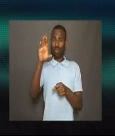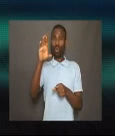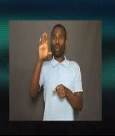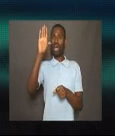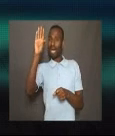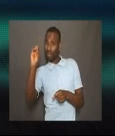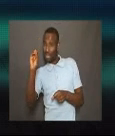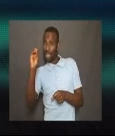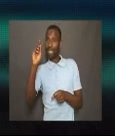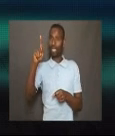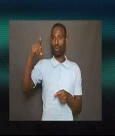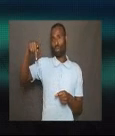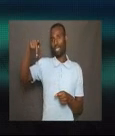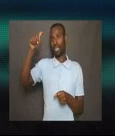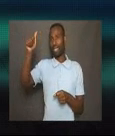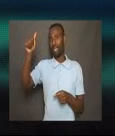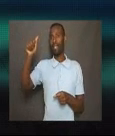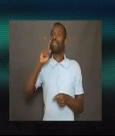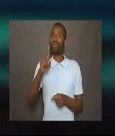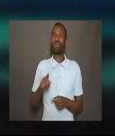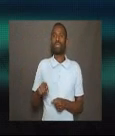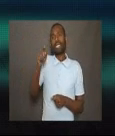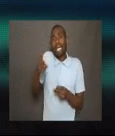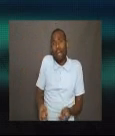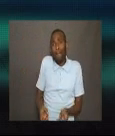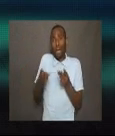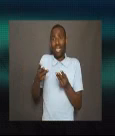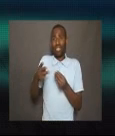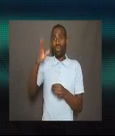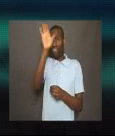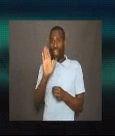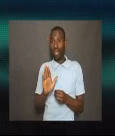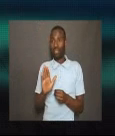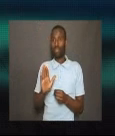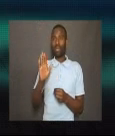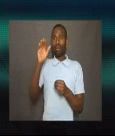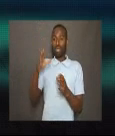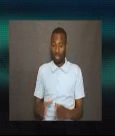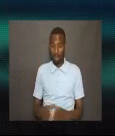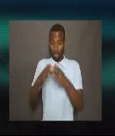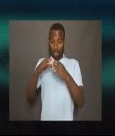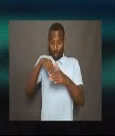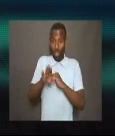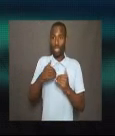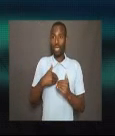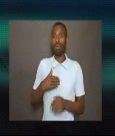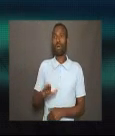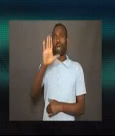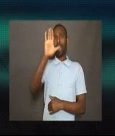150 kilopascals. The mass of gas in the cylinder is